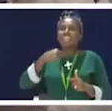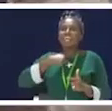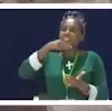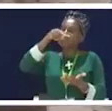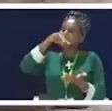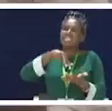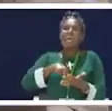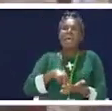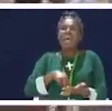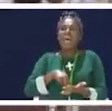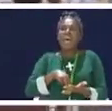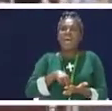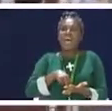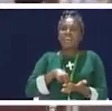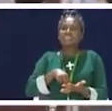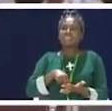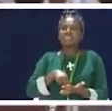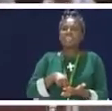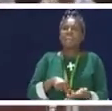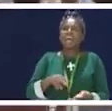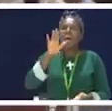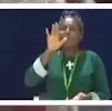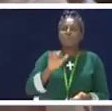And let his time stay.